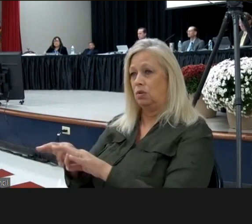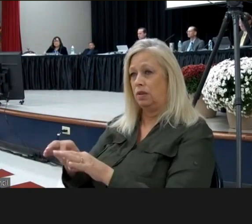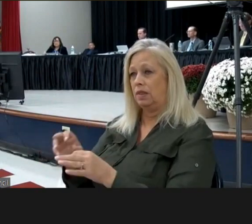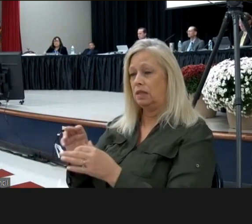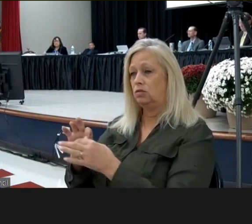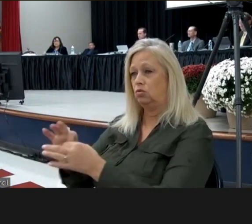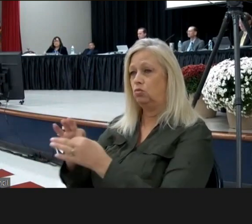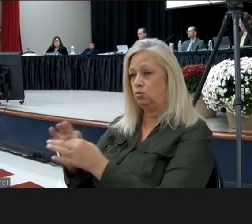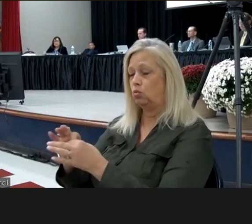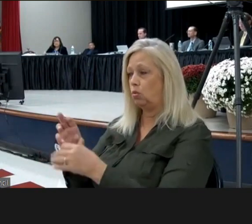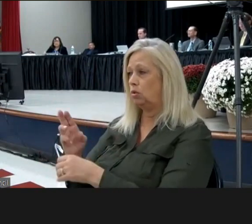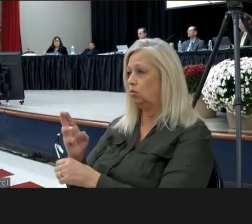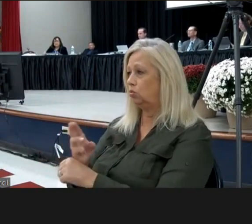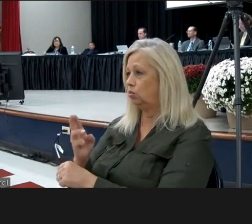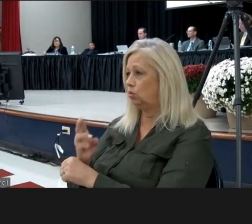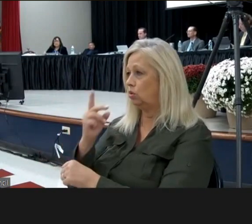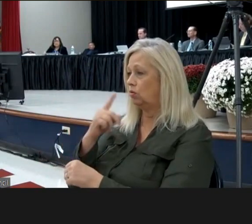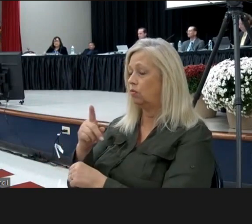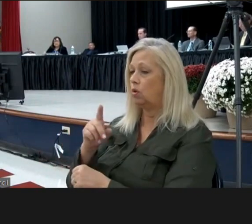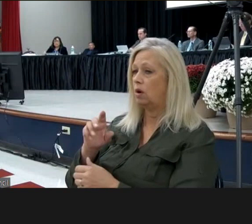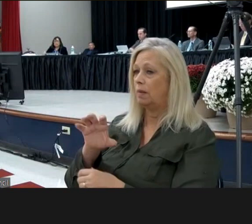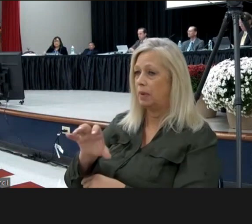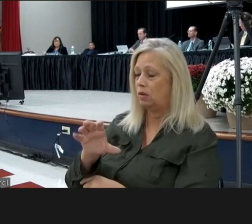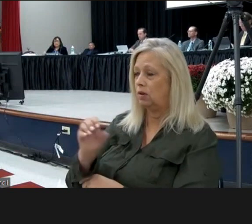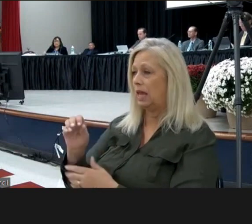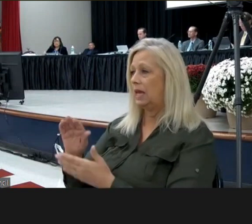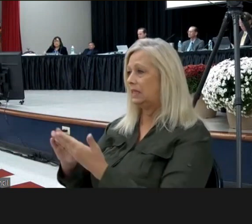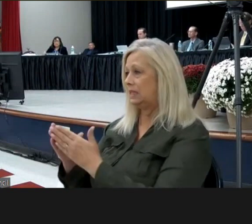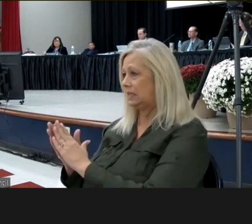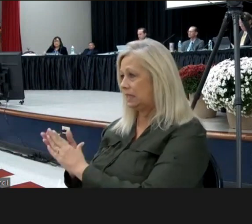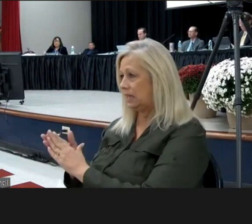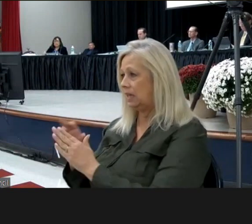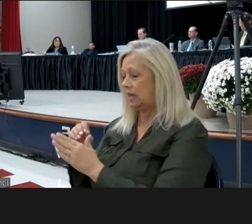and the benefit of the city.